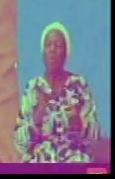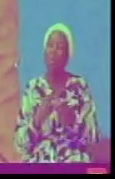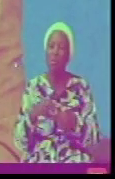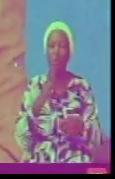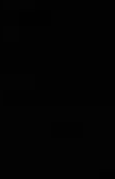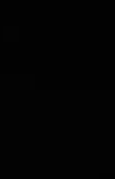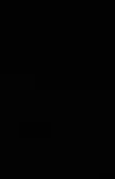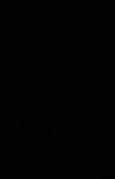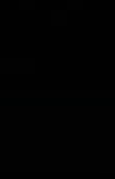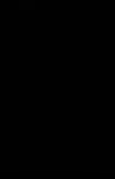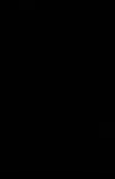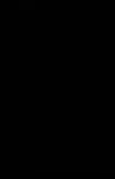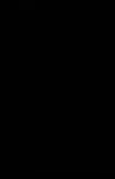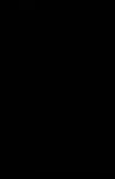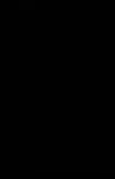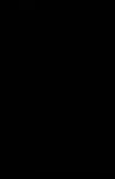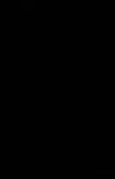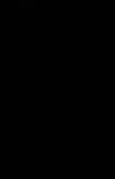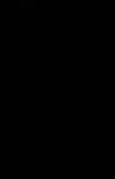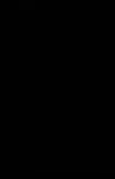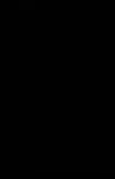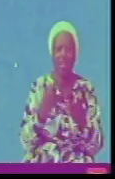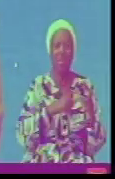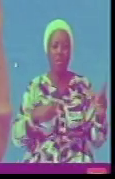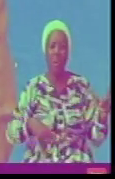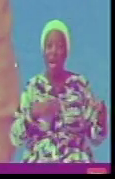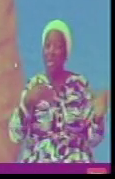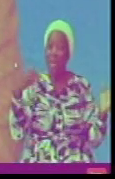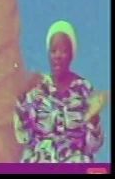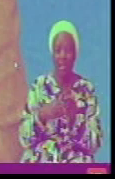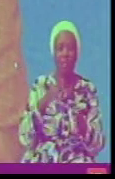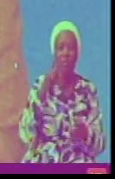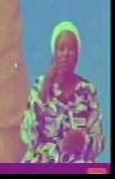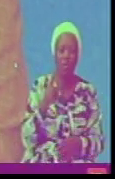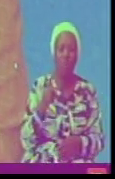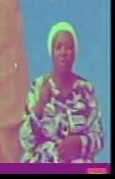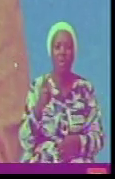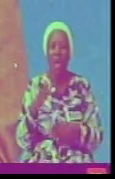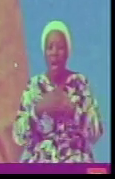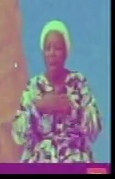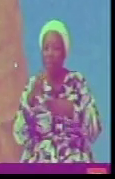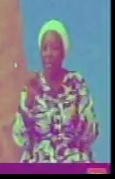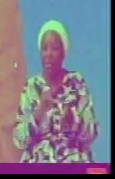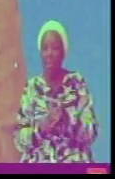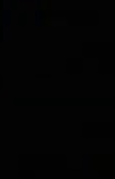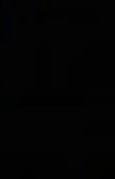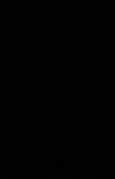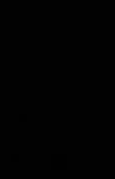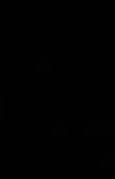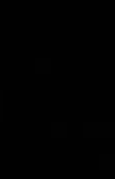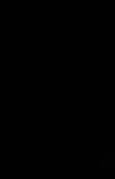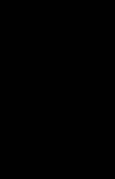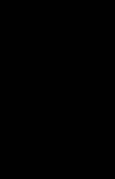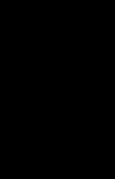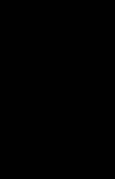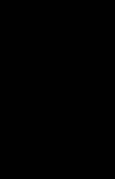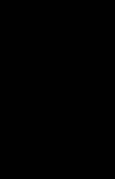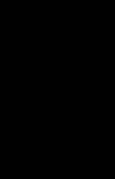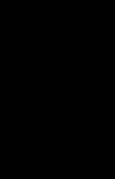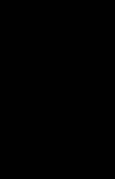sin they committed, for we came against the Lord and against thee. After